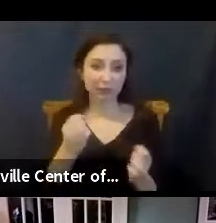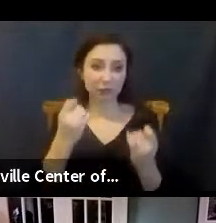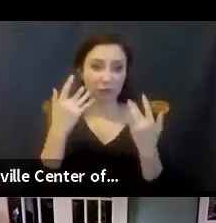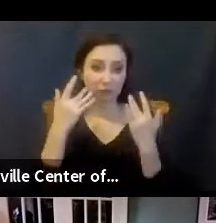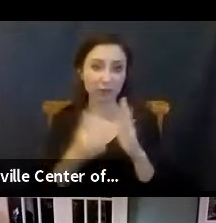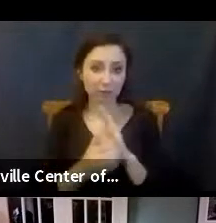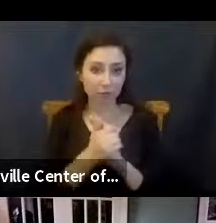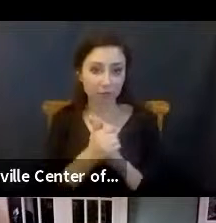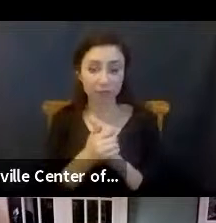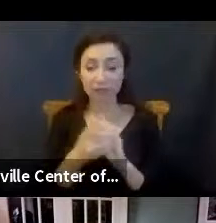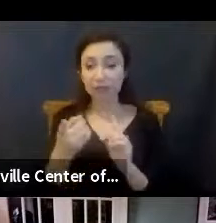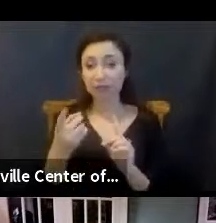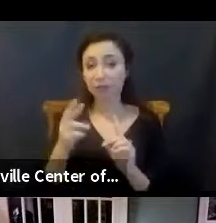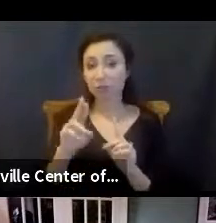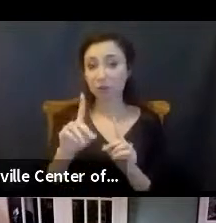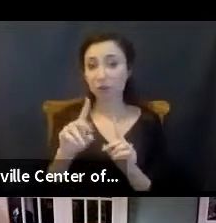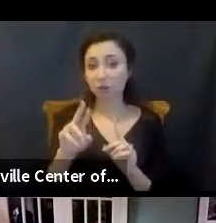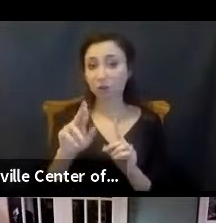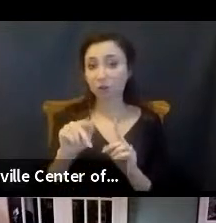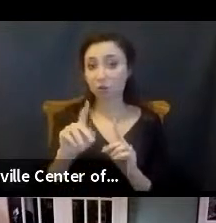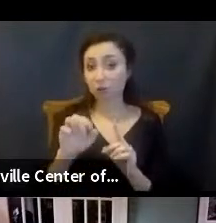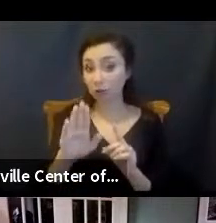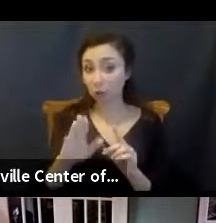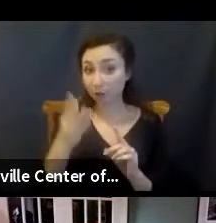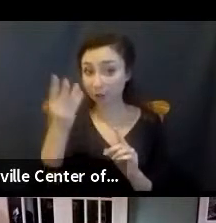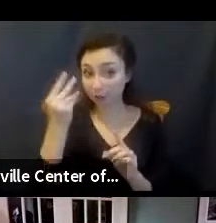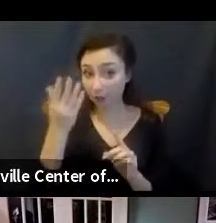Dr. Drake, thoughts?